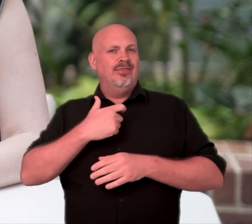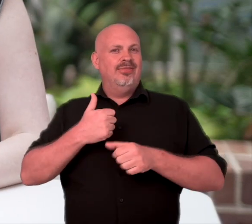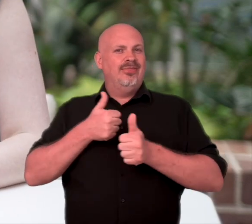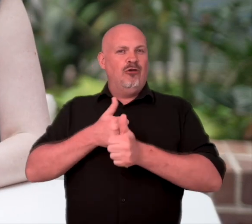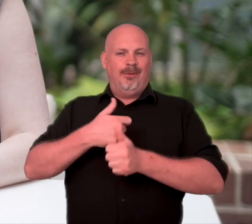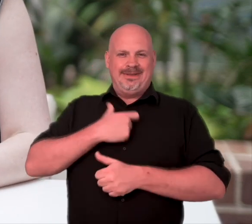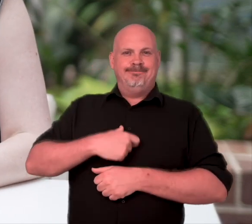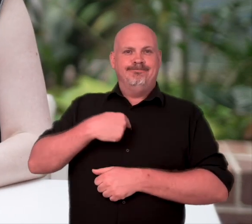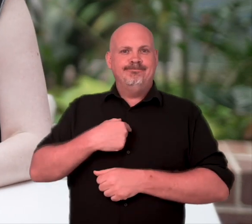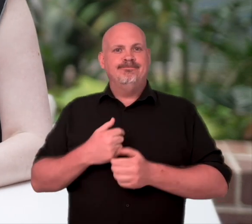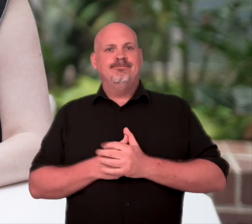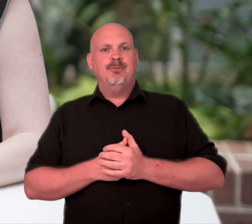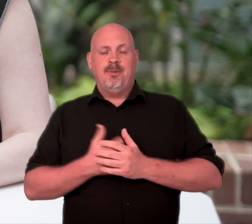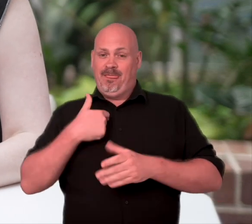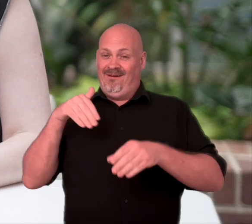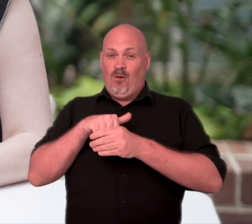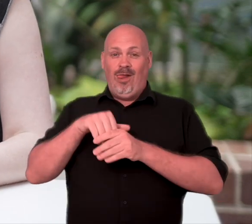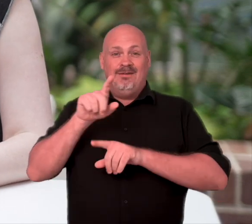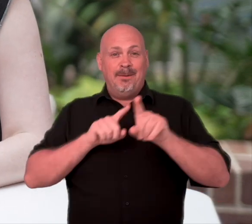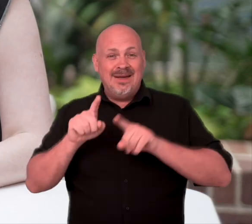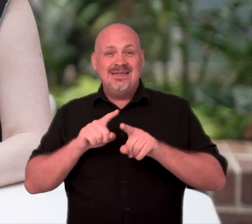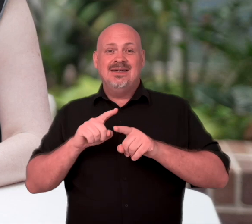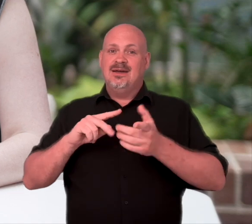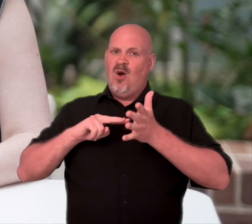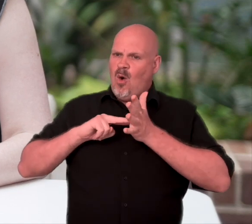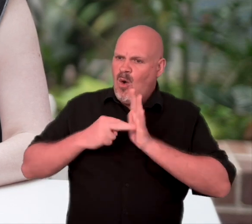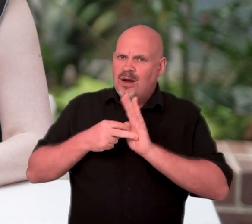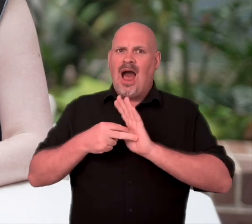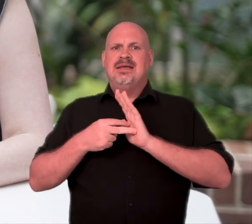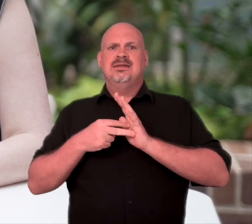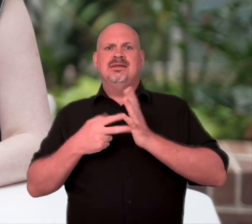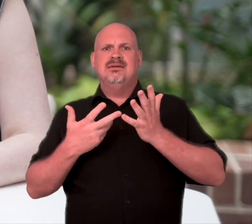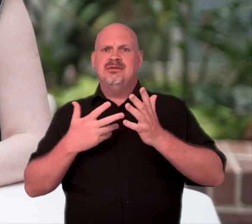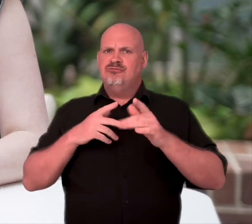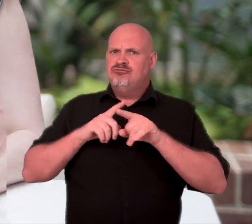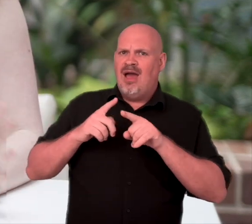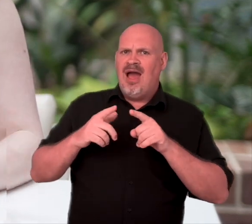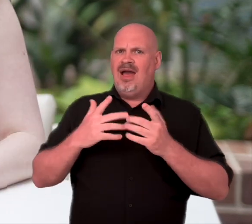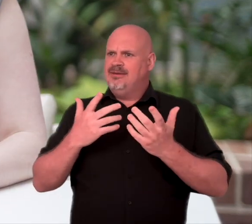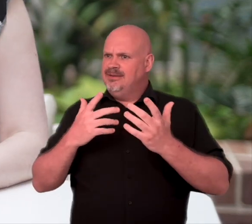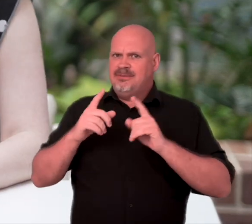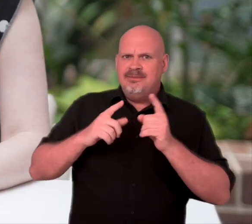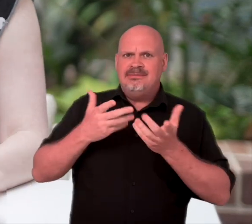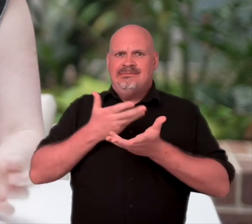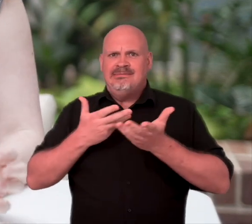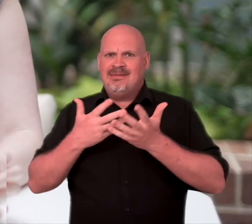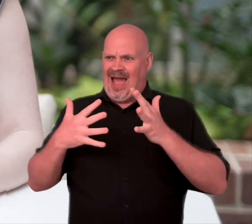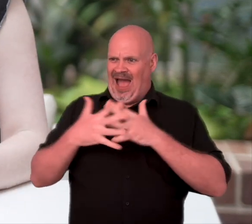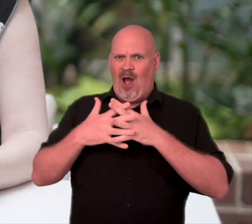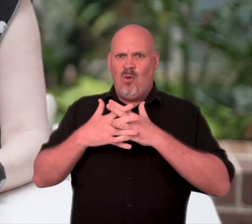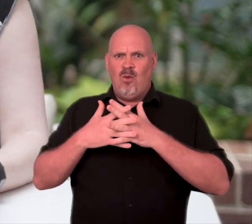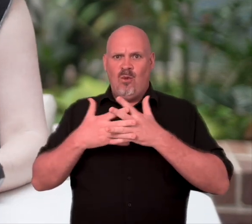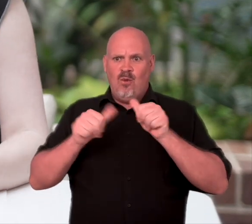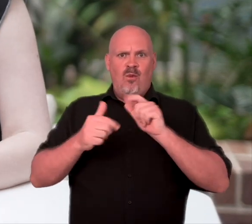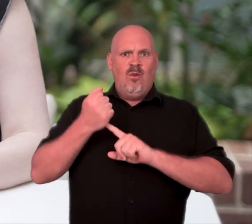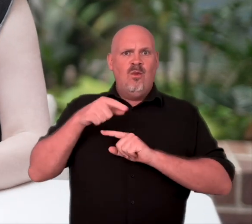the occupational therapist, and I was involved in meetings, organising, trying how we were even going to get the artists onto the ward,